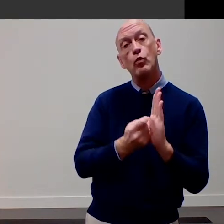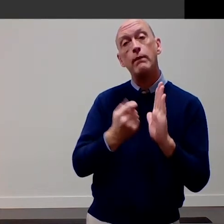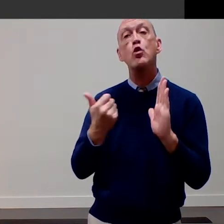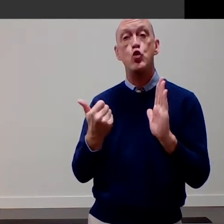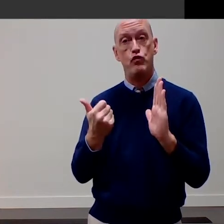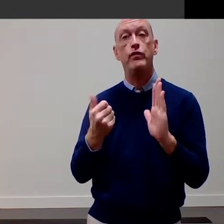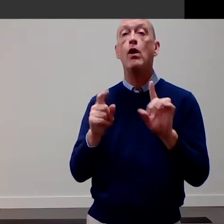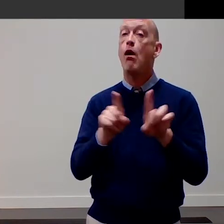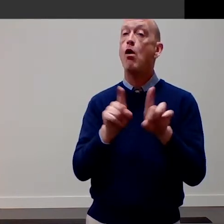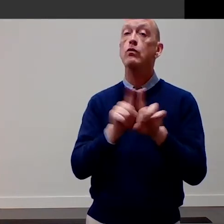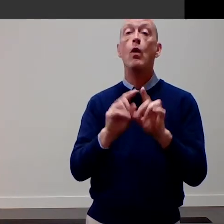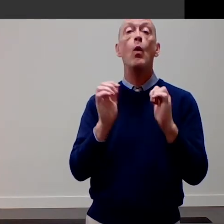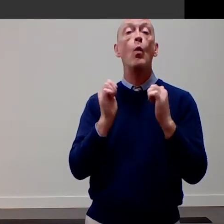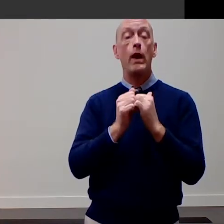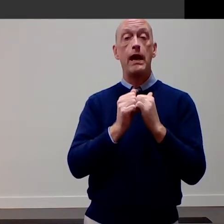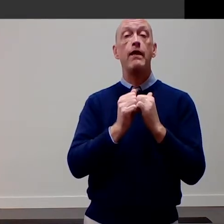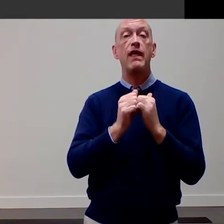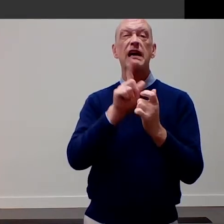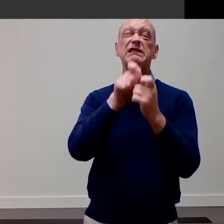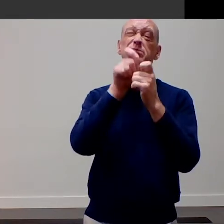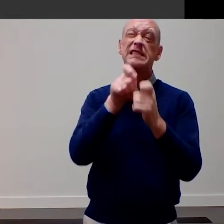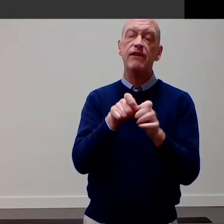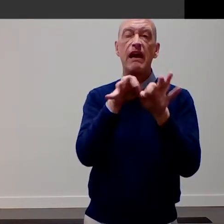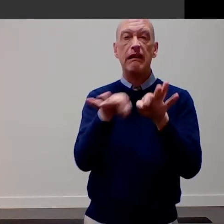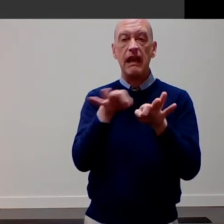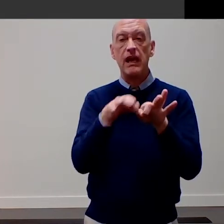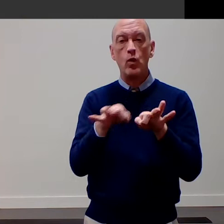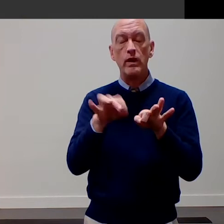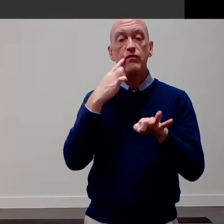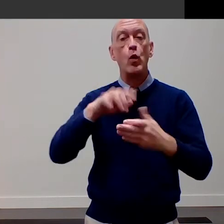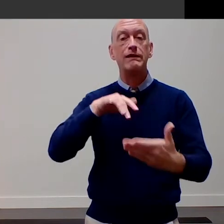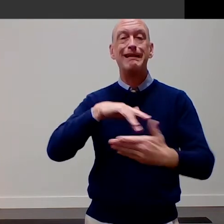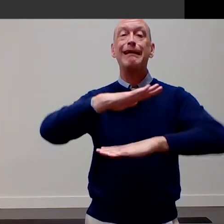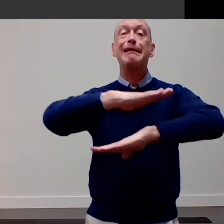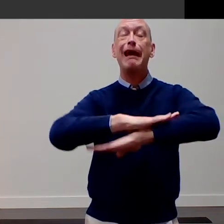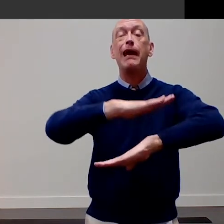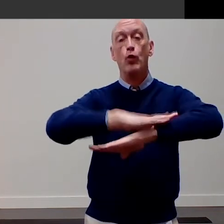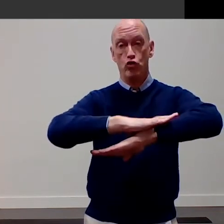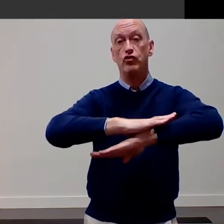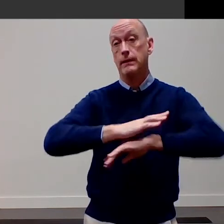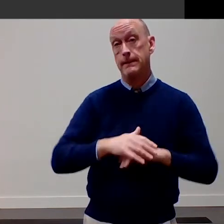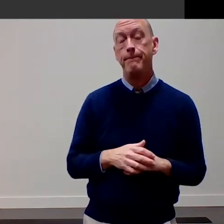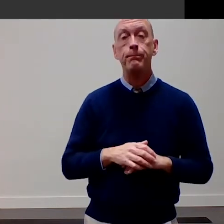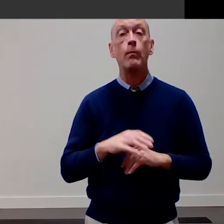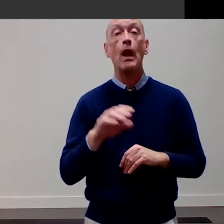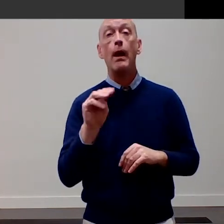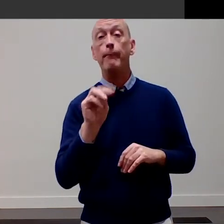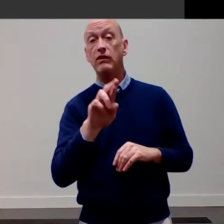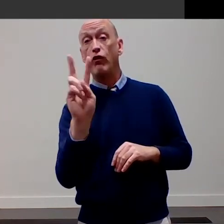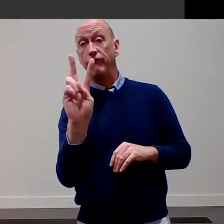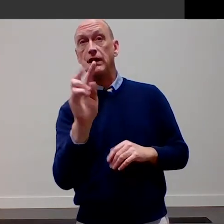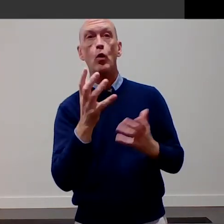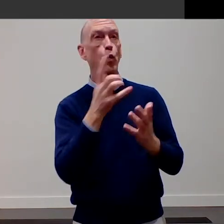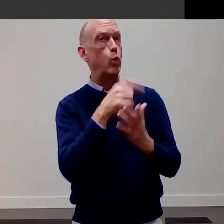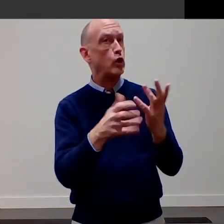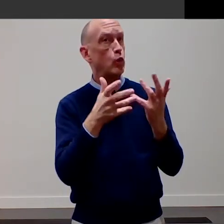removed along with the specific language for study tables. So what you would like to do